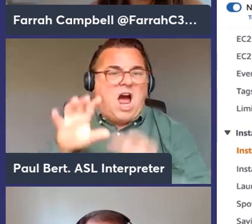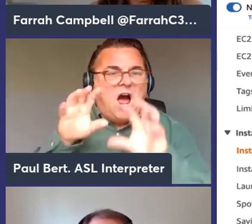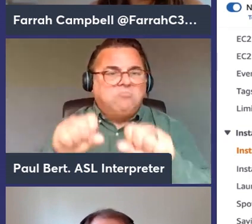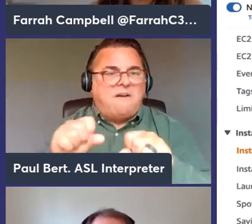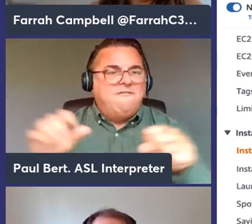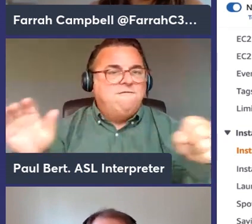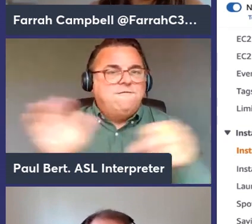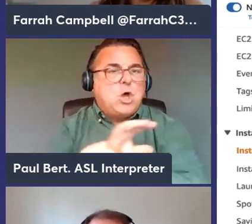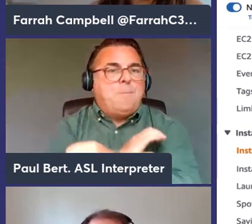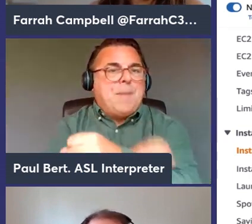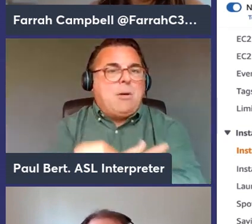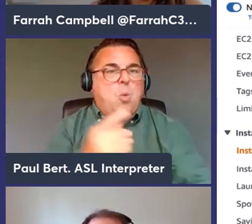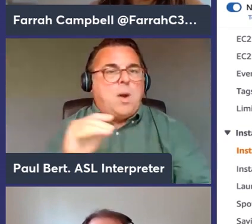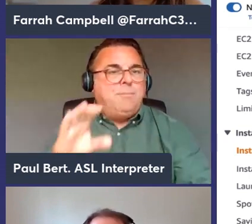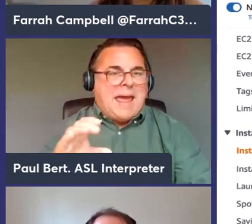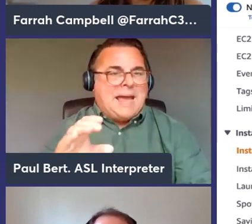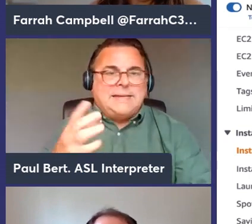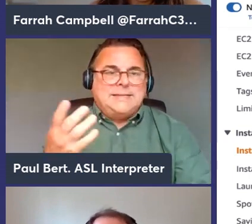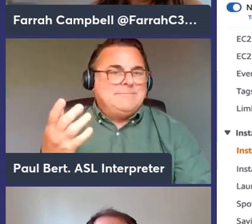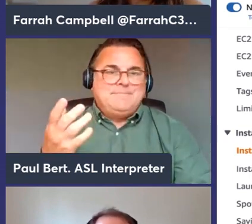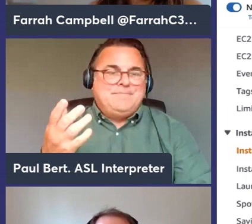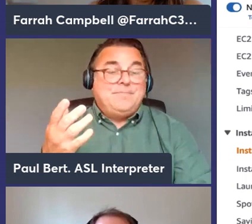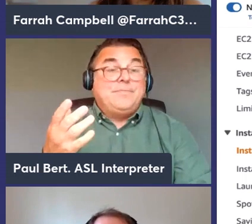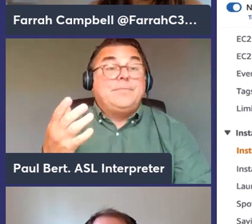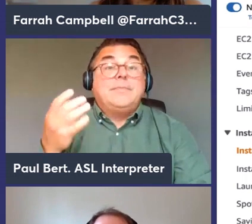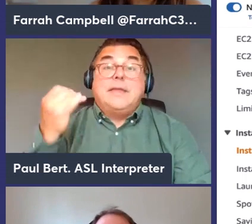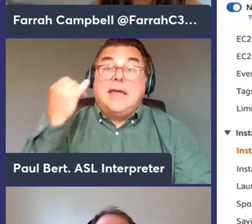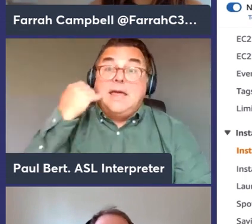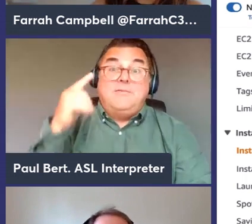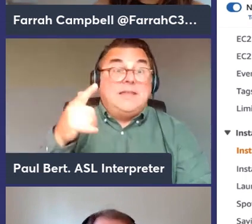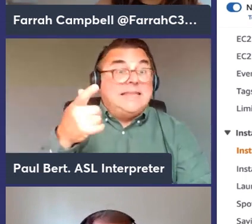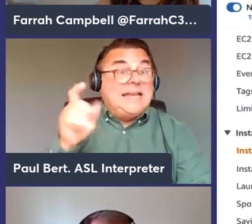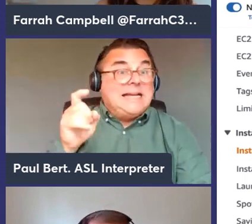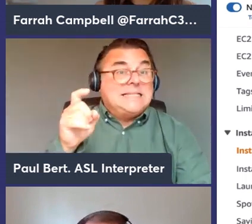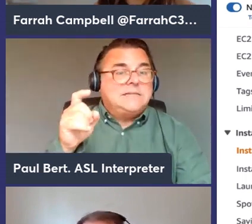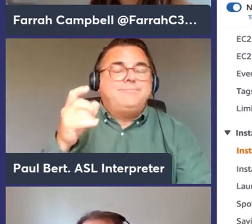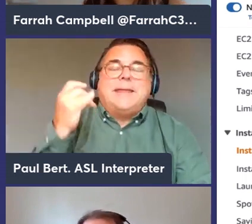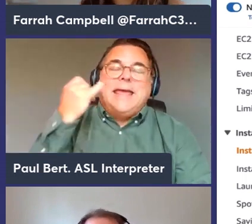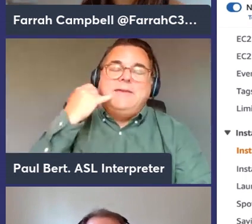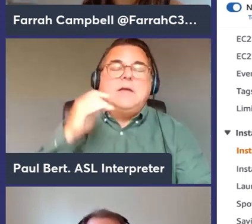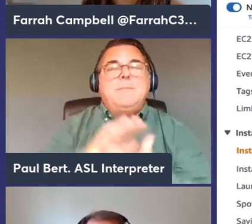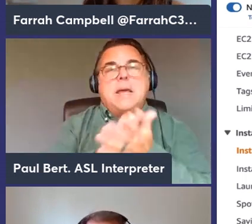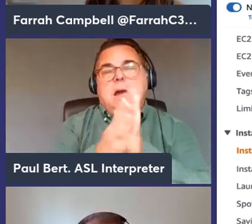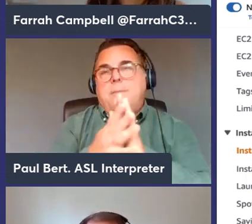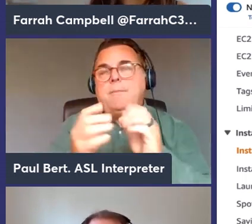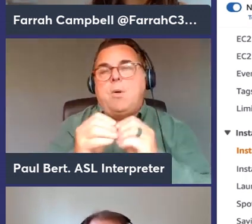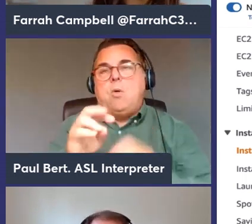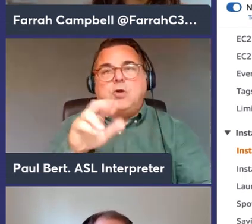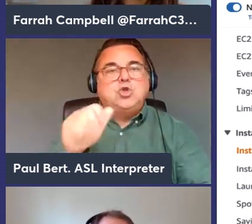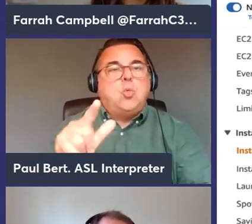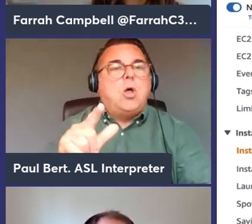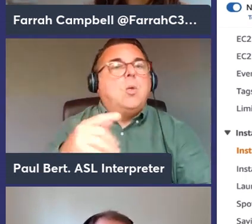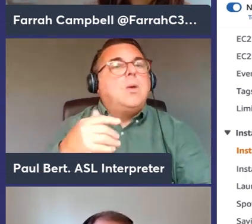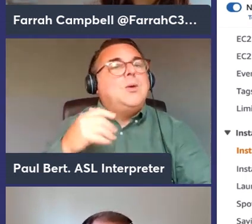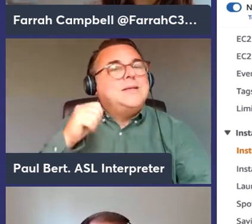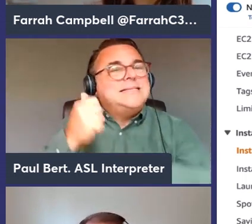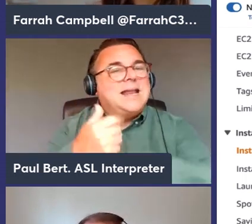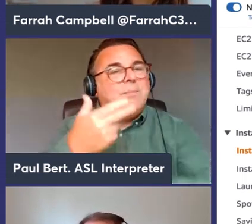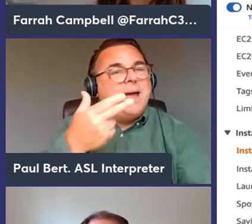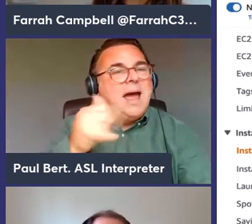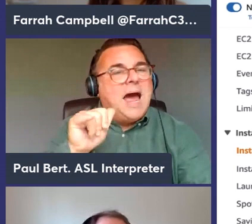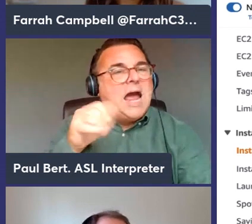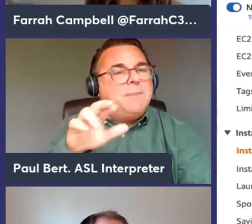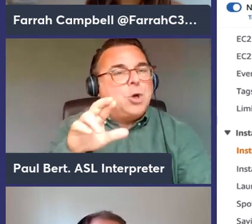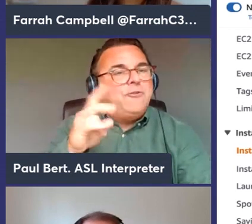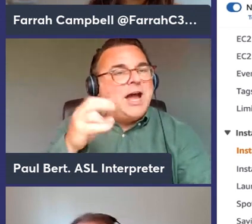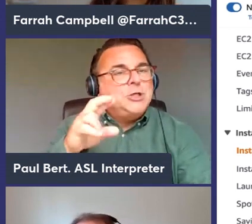power of that Mac Mini. There's no, in a Linux or Windows, in a virtualized world, there would be a hypervisor that would be able to kind of